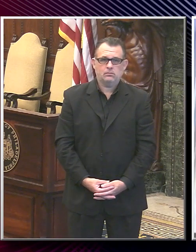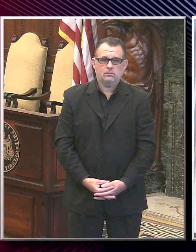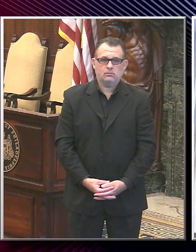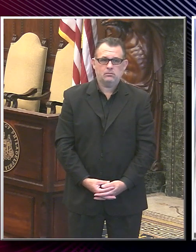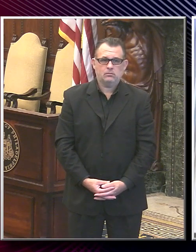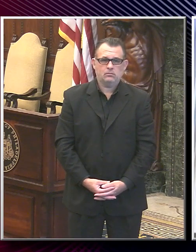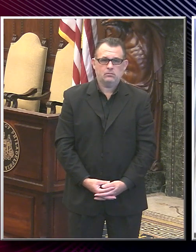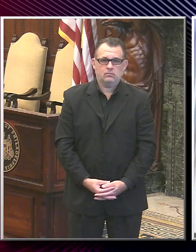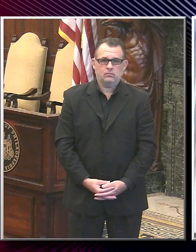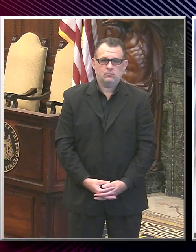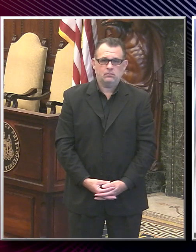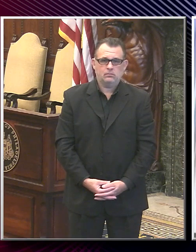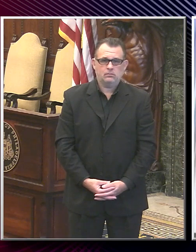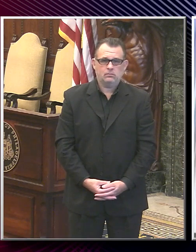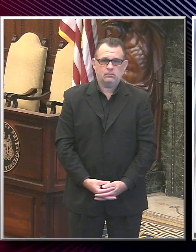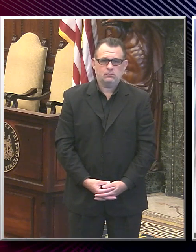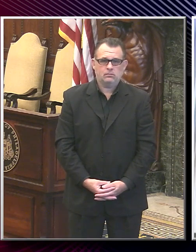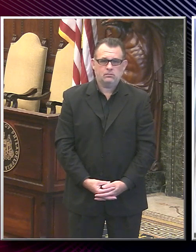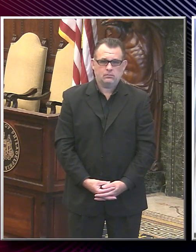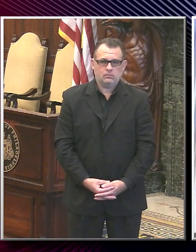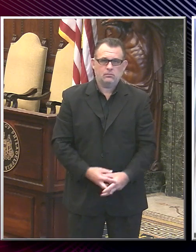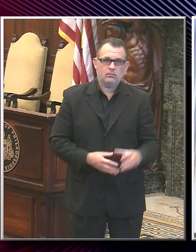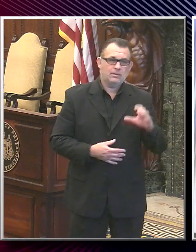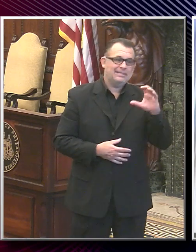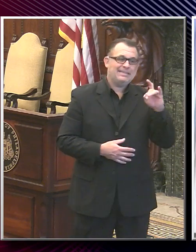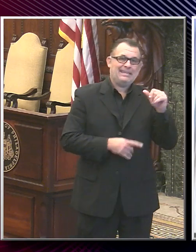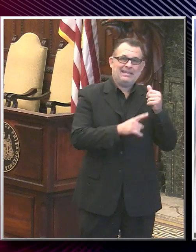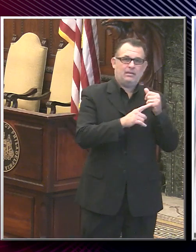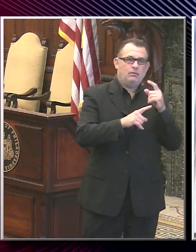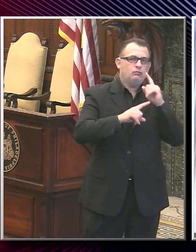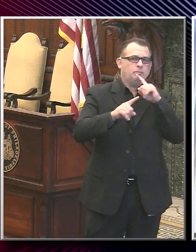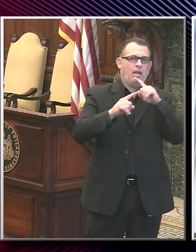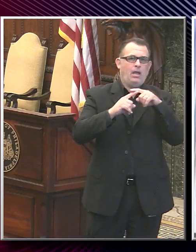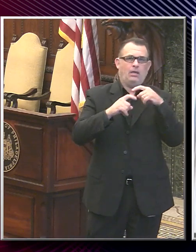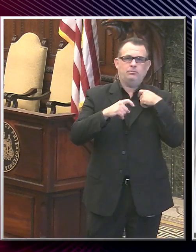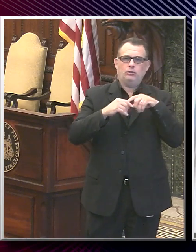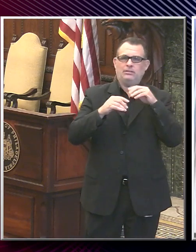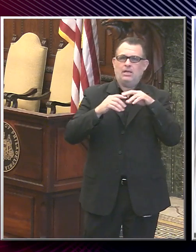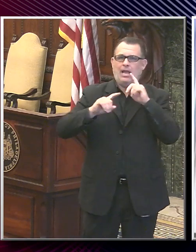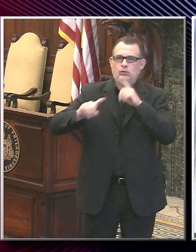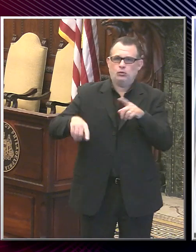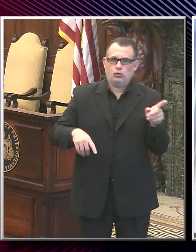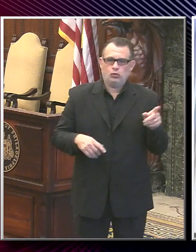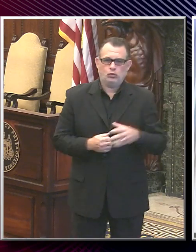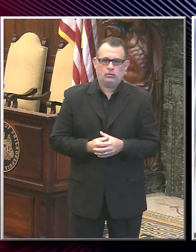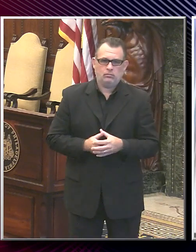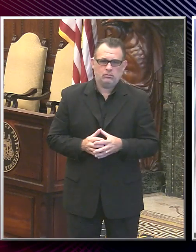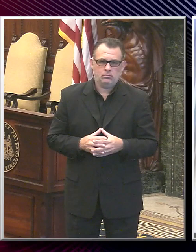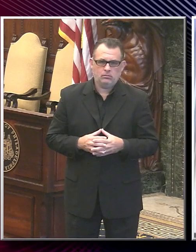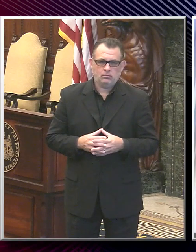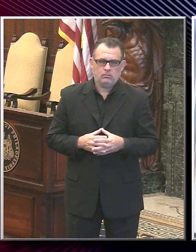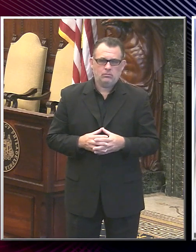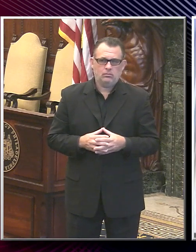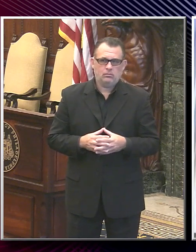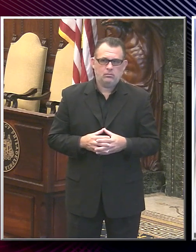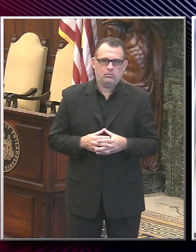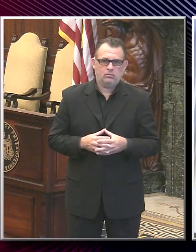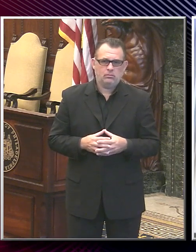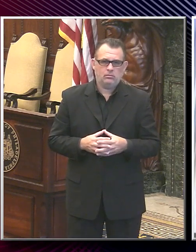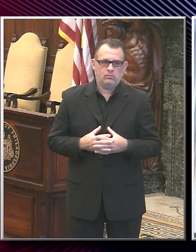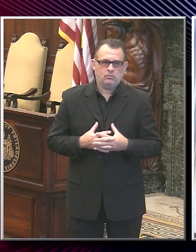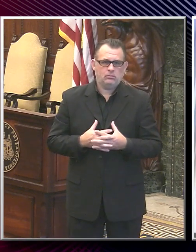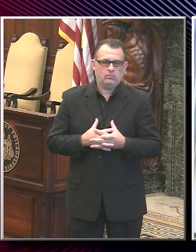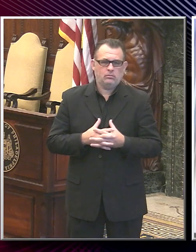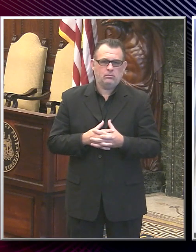Pues los centros no son escuelas, o no vamos a tener maestras adentro de los centros y vamos a trabajar cerca del distrito